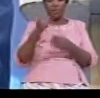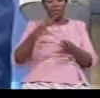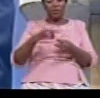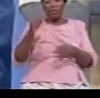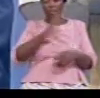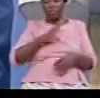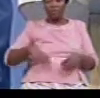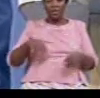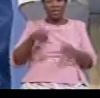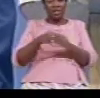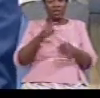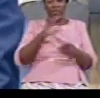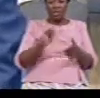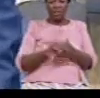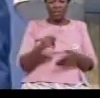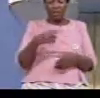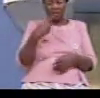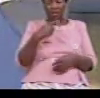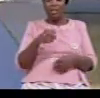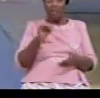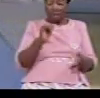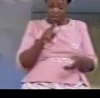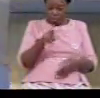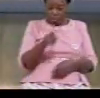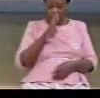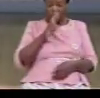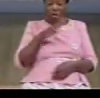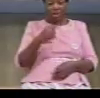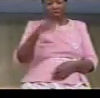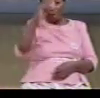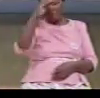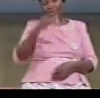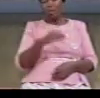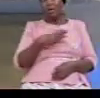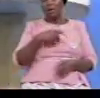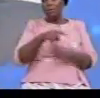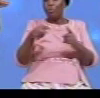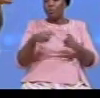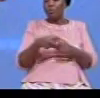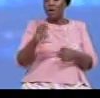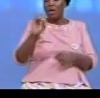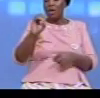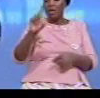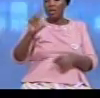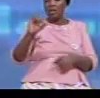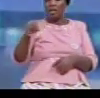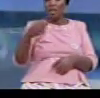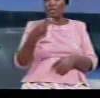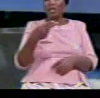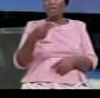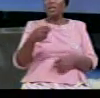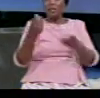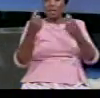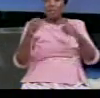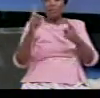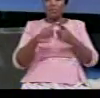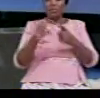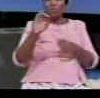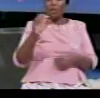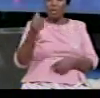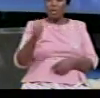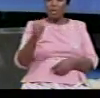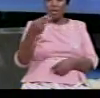thou art the man. And when Elijah came to Ahab and he said, you have